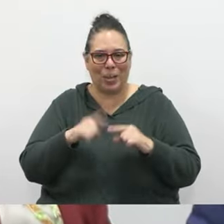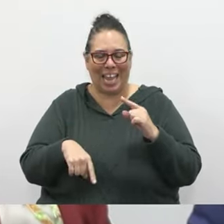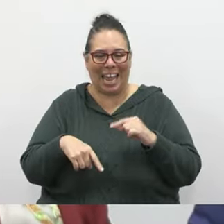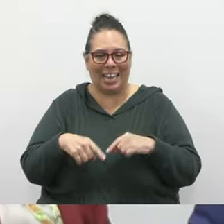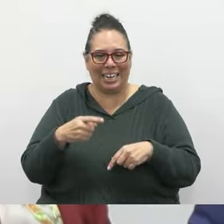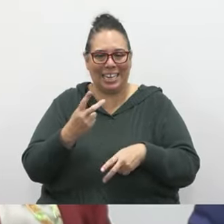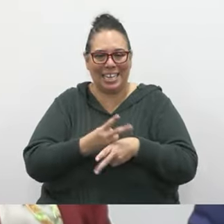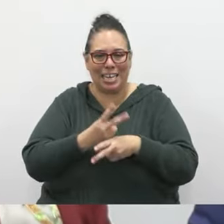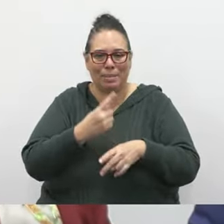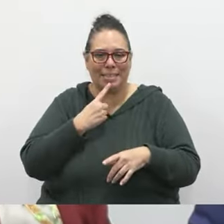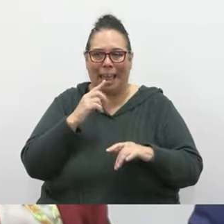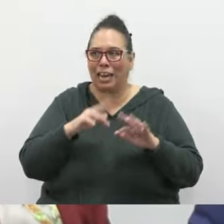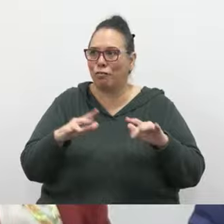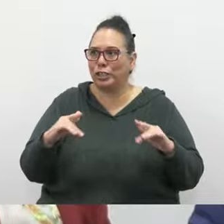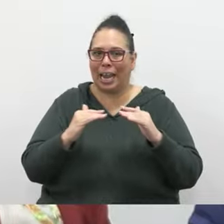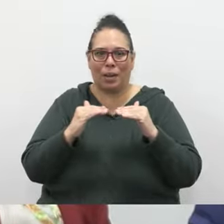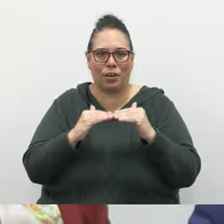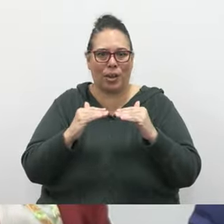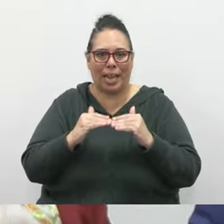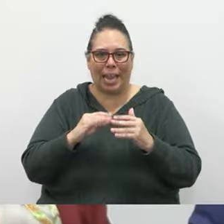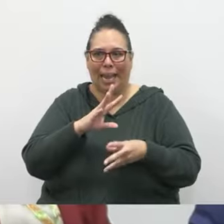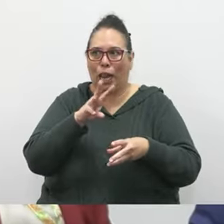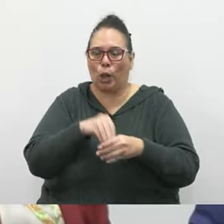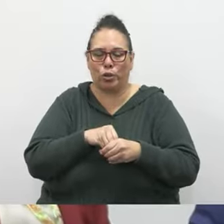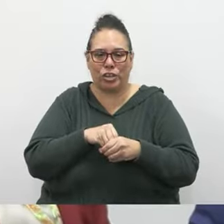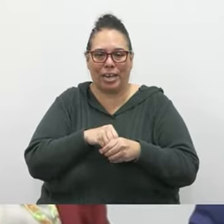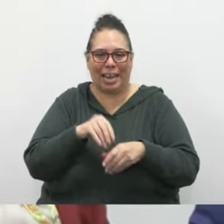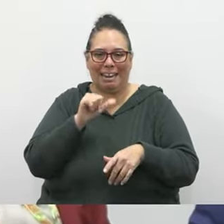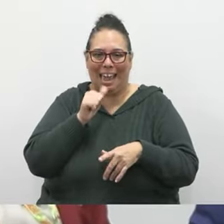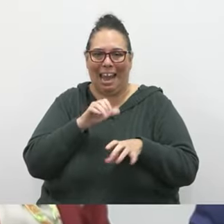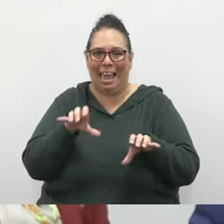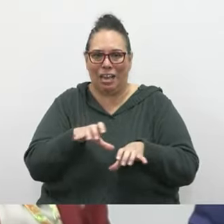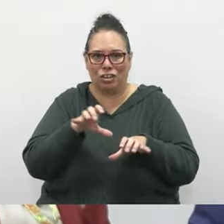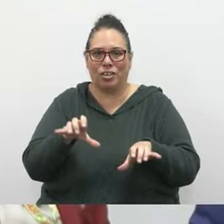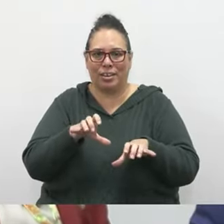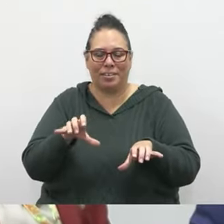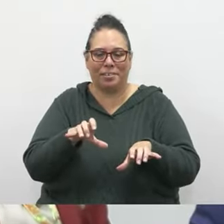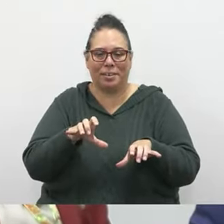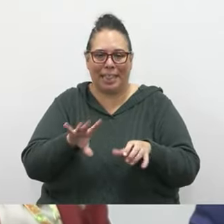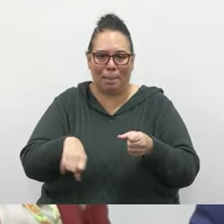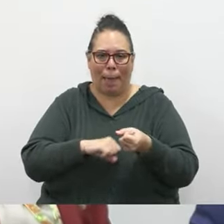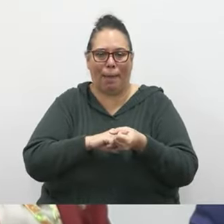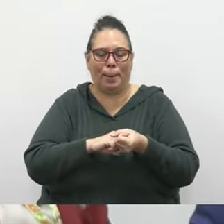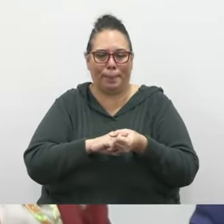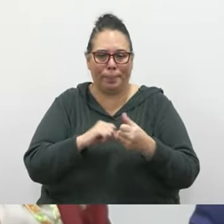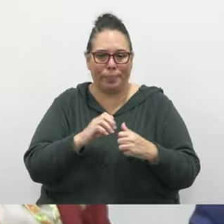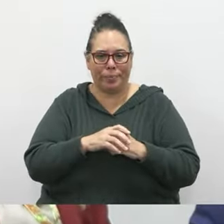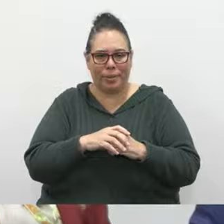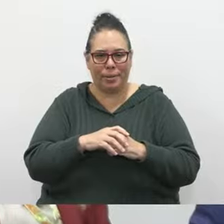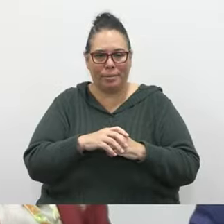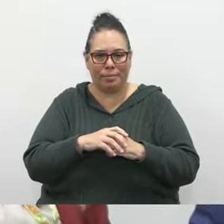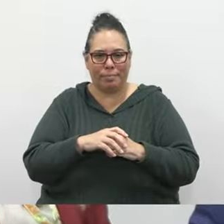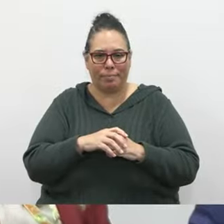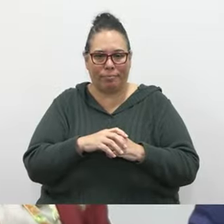saying diversity, equity, and inclusion and not actually have actions that back that up.